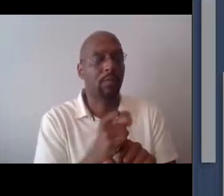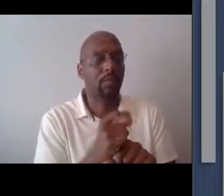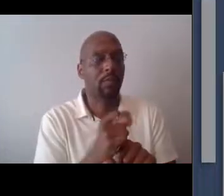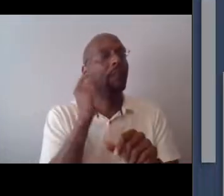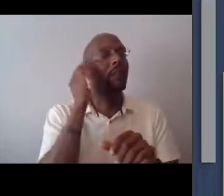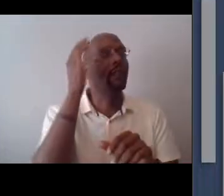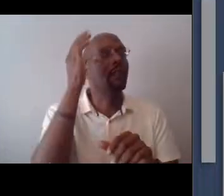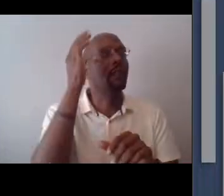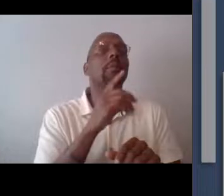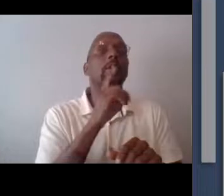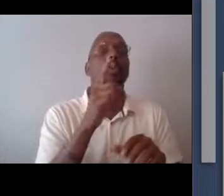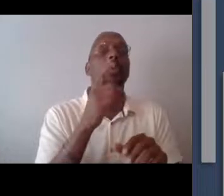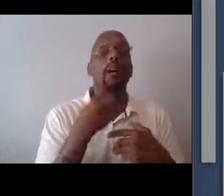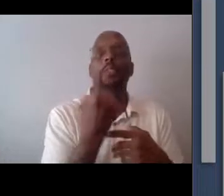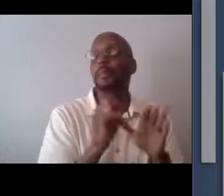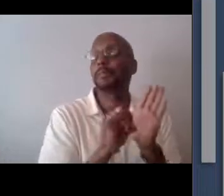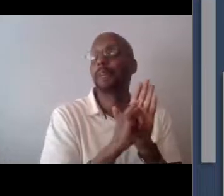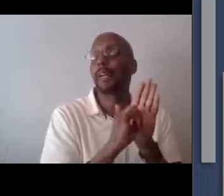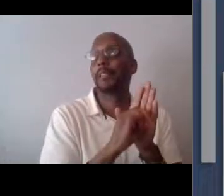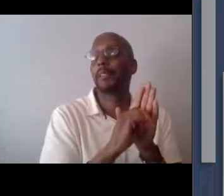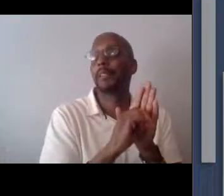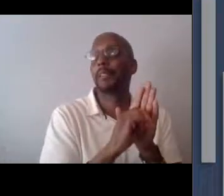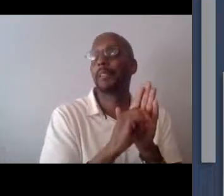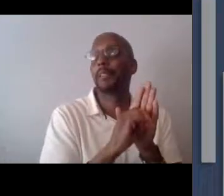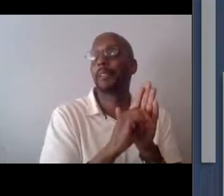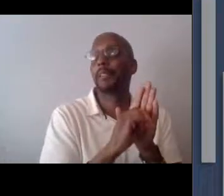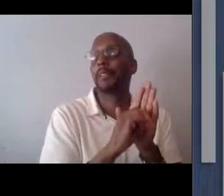we have someone that represents farm workers.